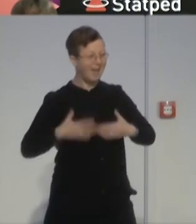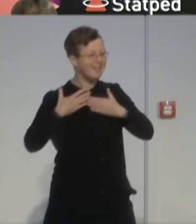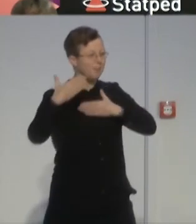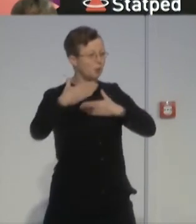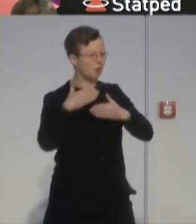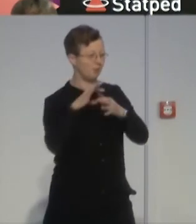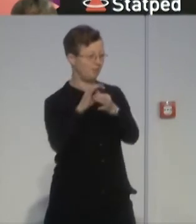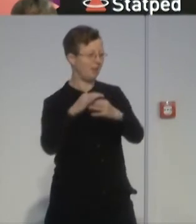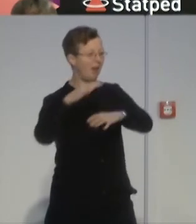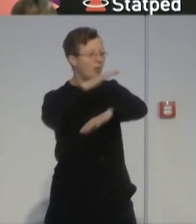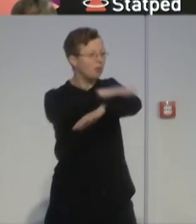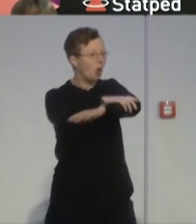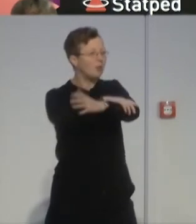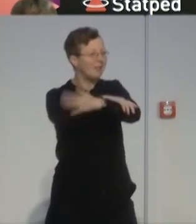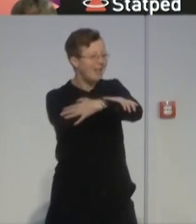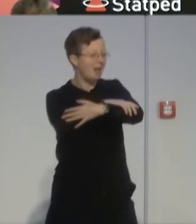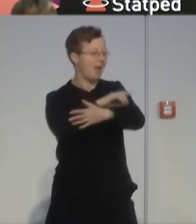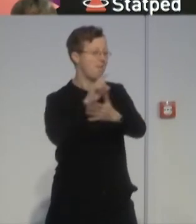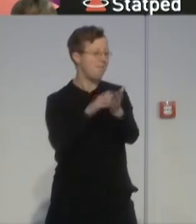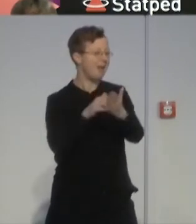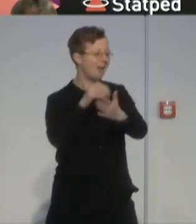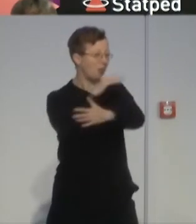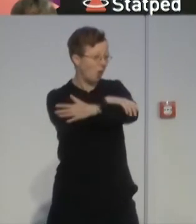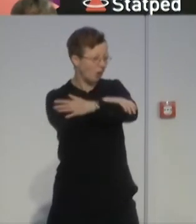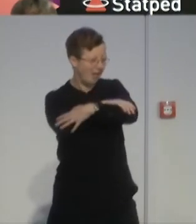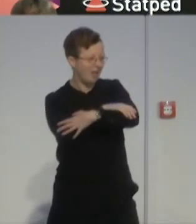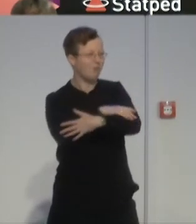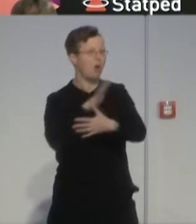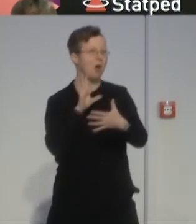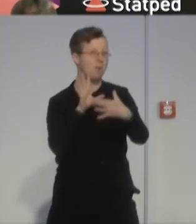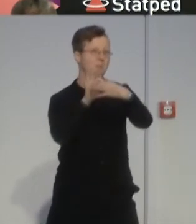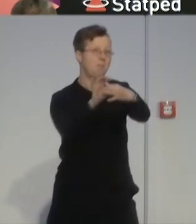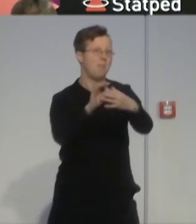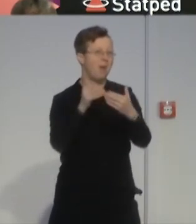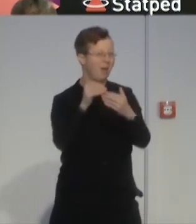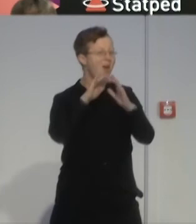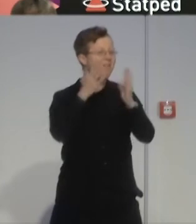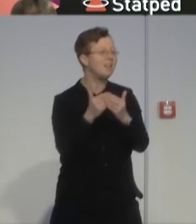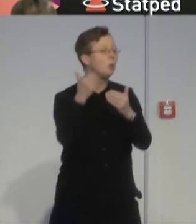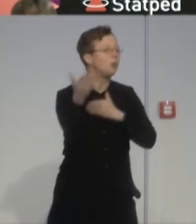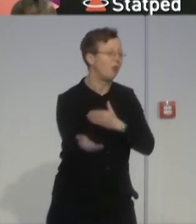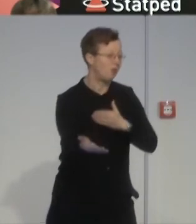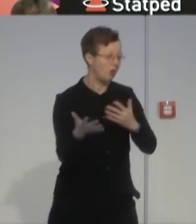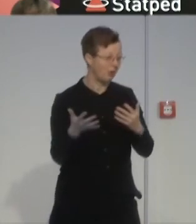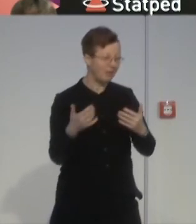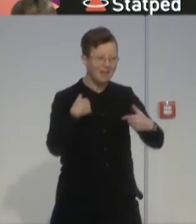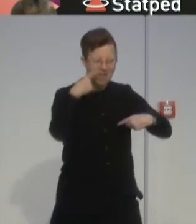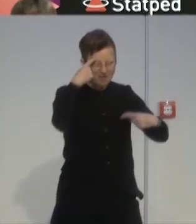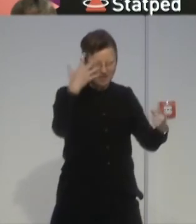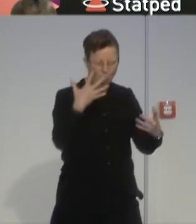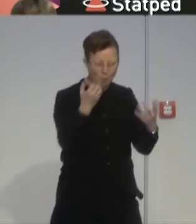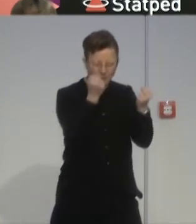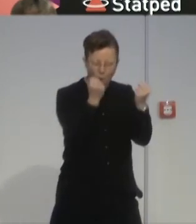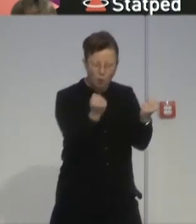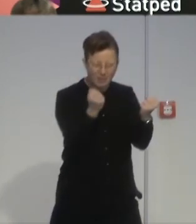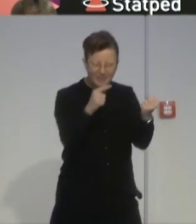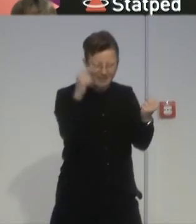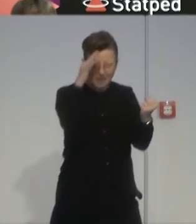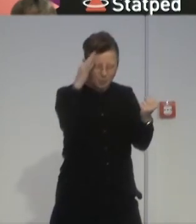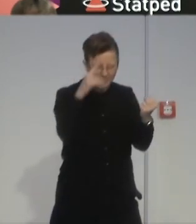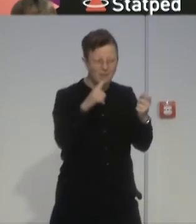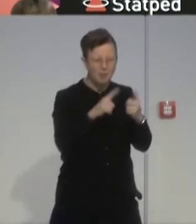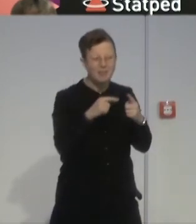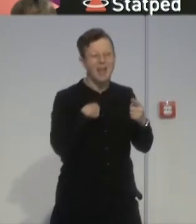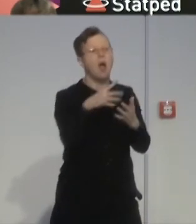refer to tactile, more tactile, from being in touch with the outside world. I don't know if it holds, but it's